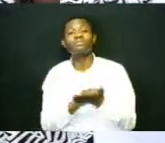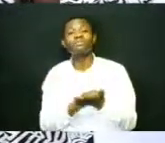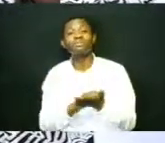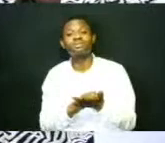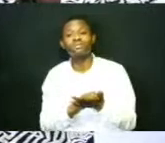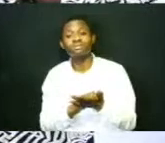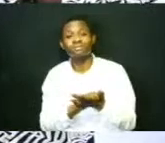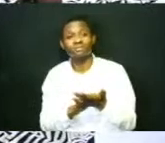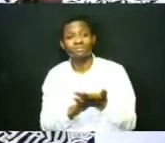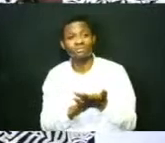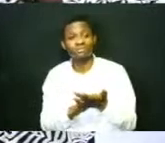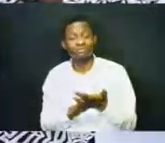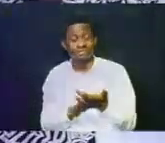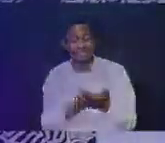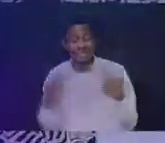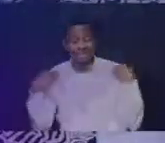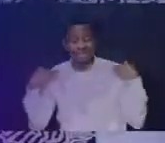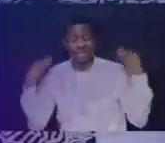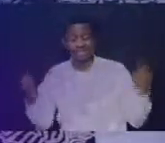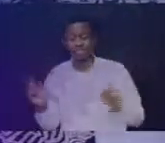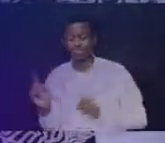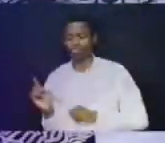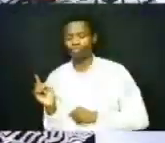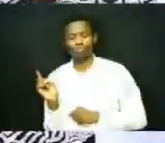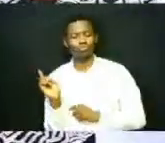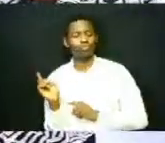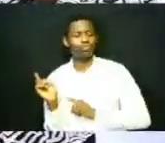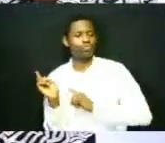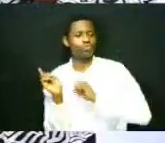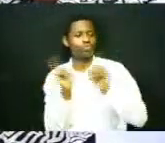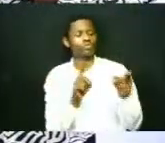The angel went to her and said,